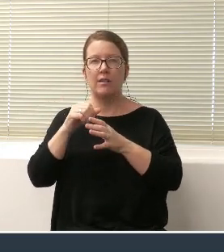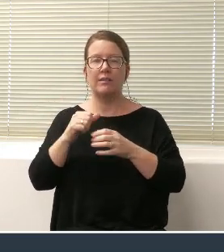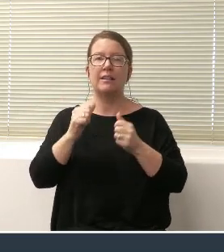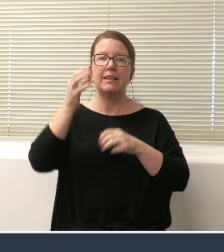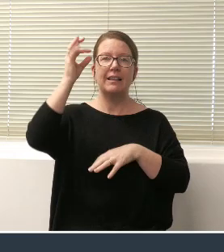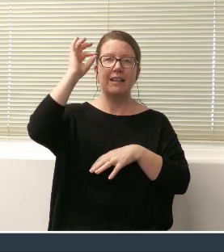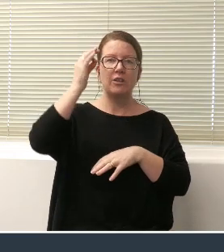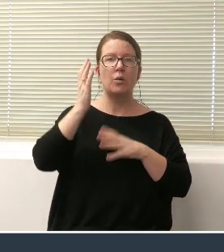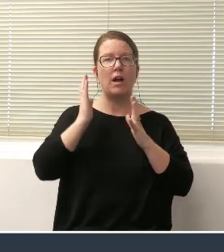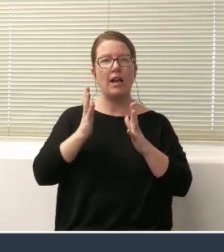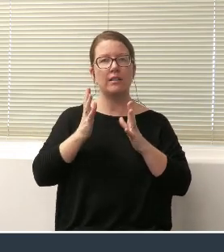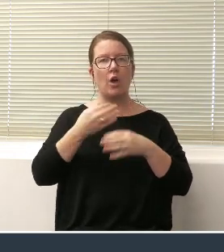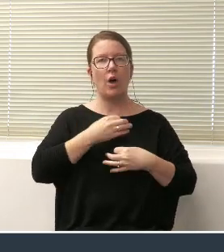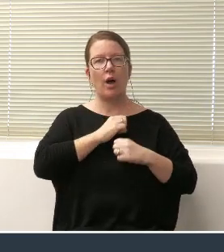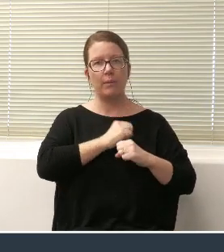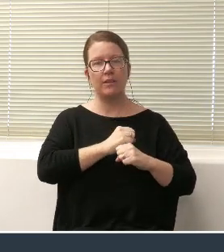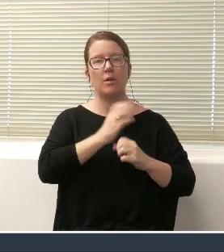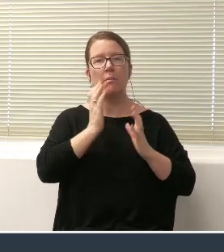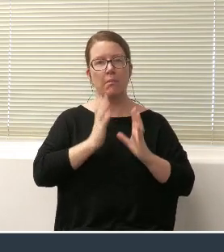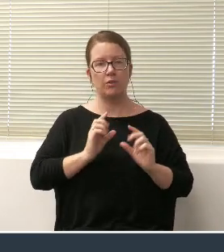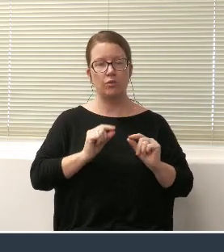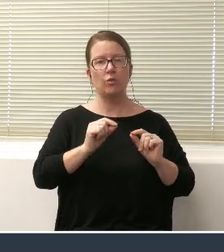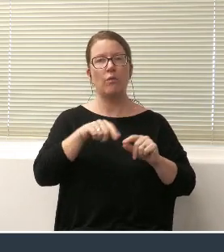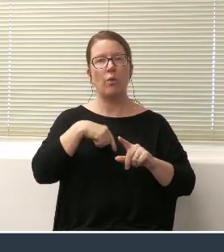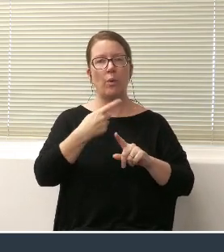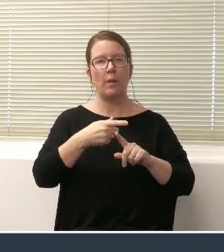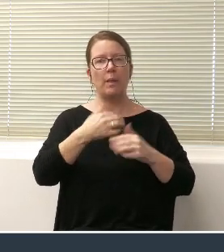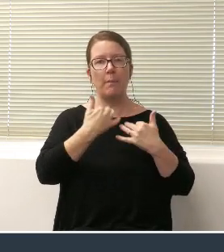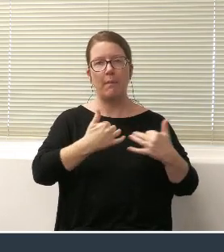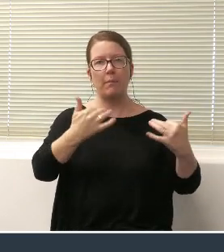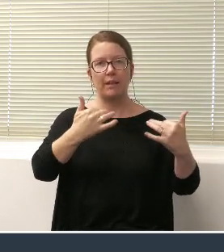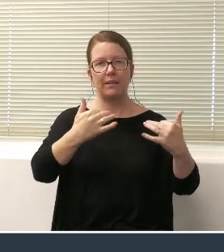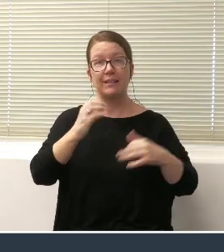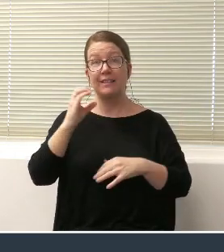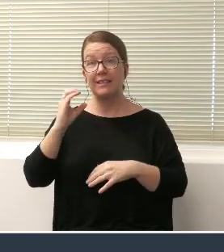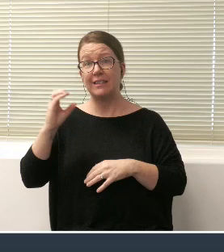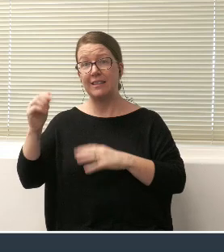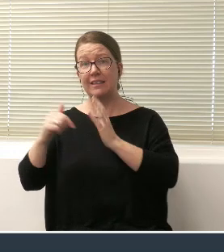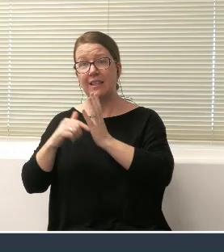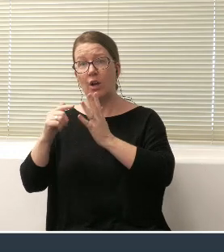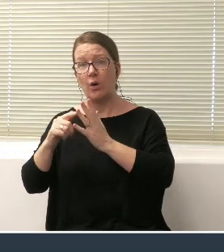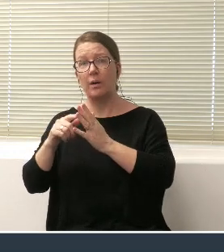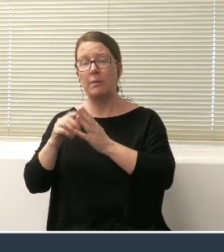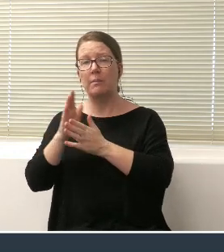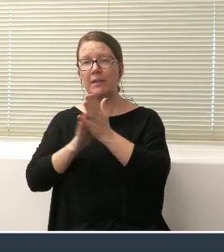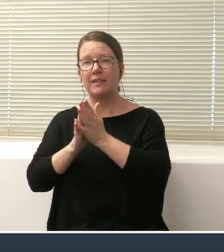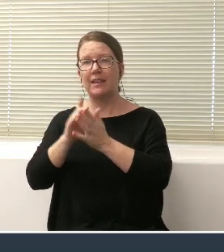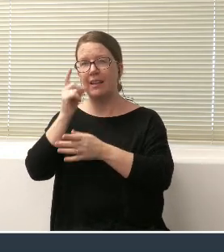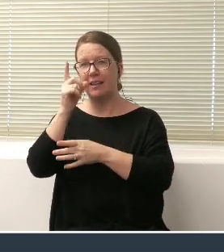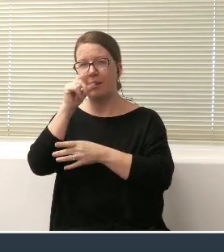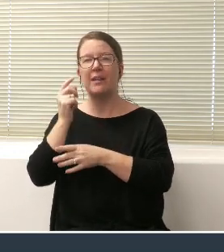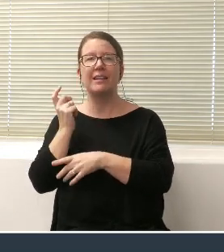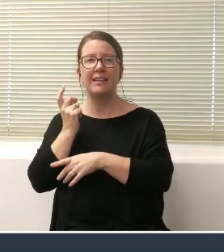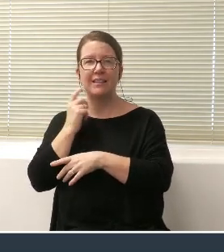certain obligations to public through consultation, a lot of other things. A CCTO can help cut through some of those complications because it's